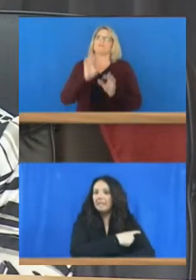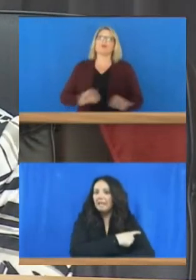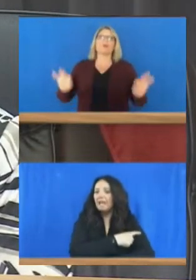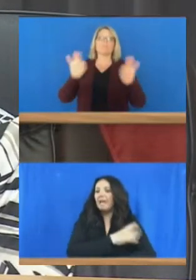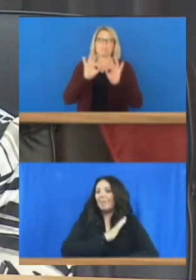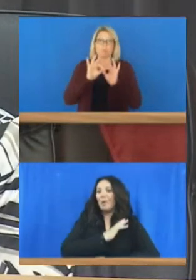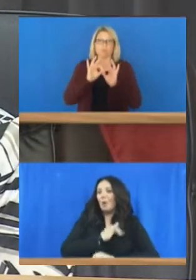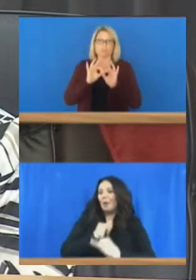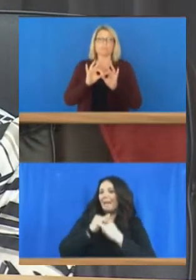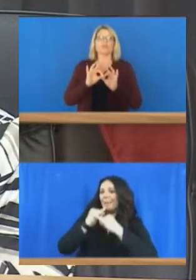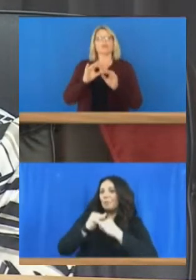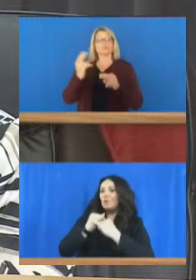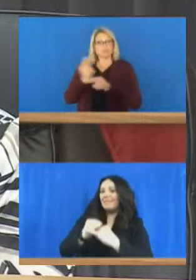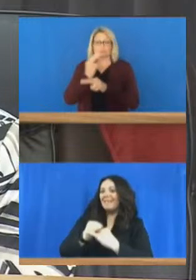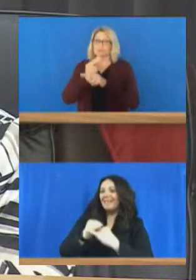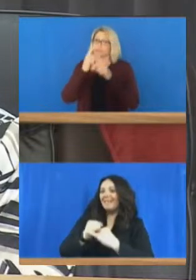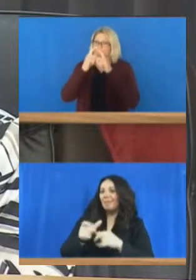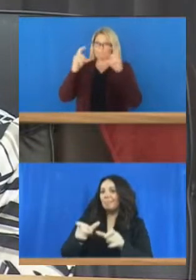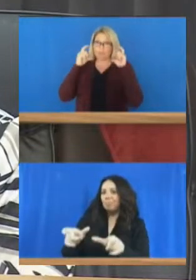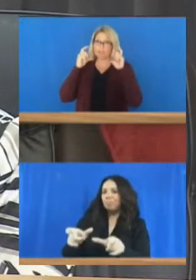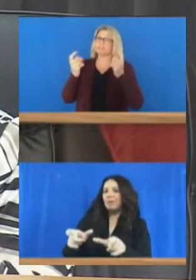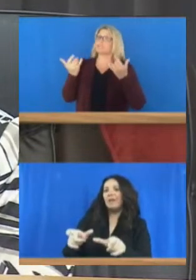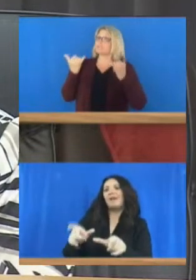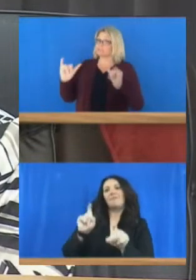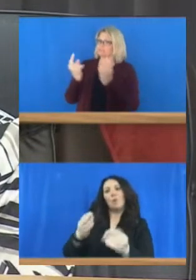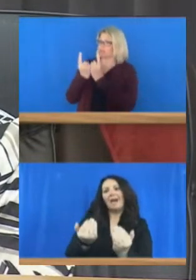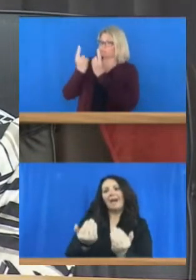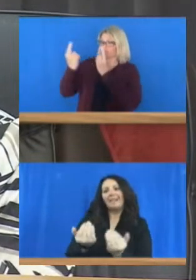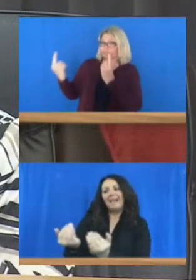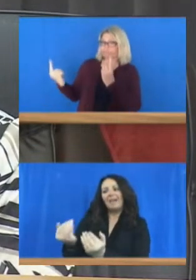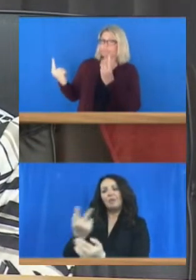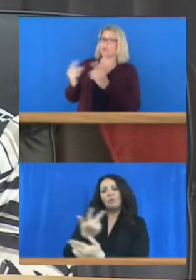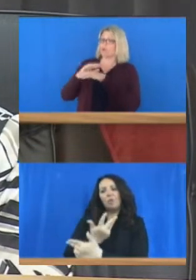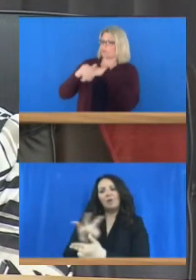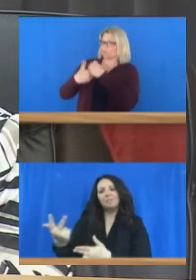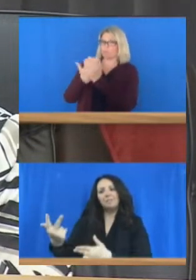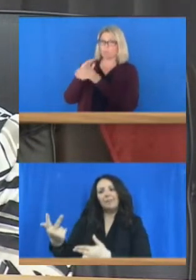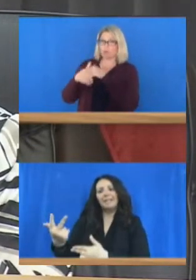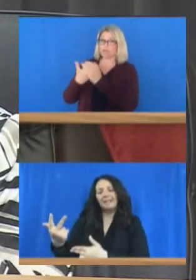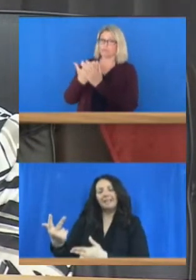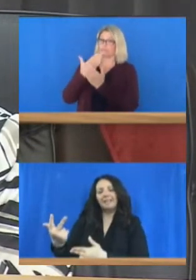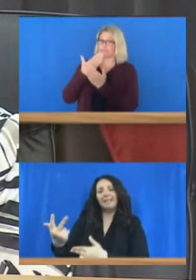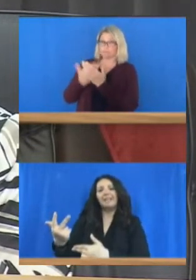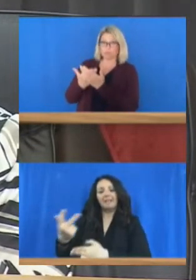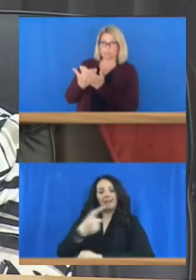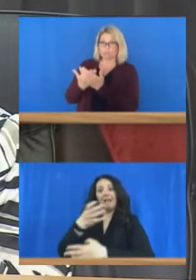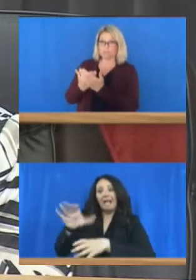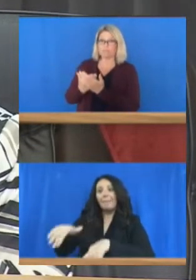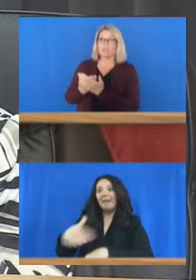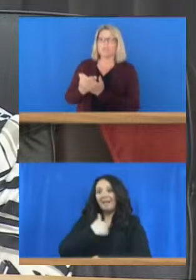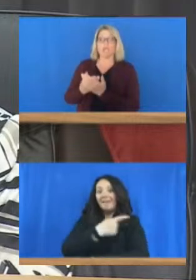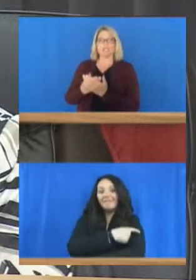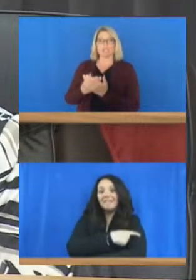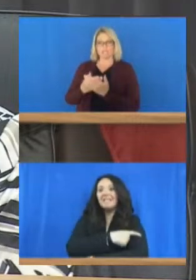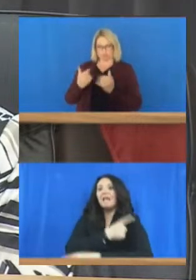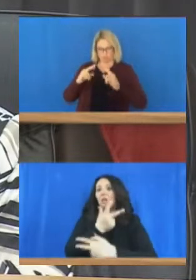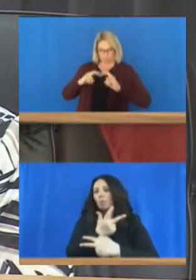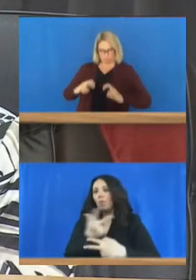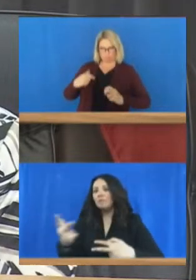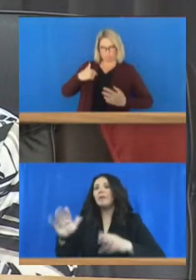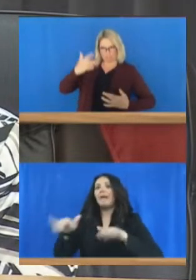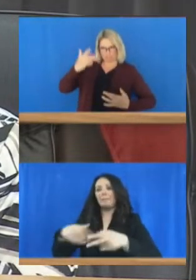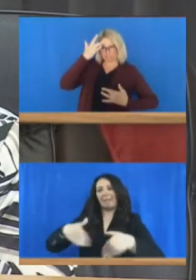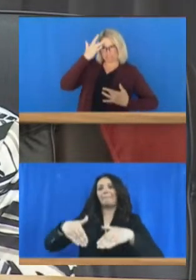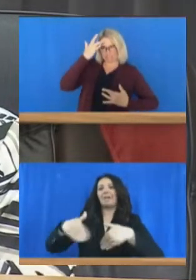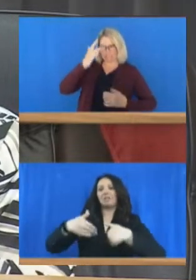when they're not physically distancing. So I'm still hearing about that kind of transmission, and also we know that surfaces